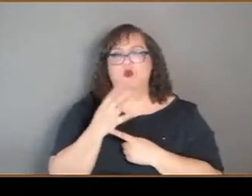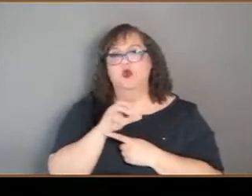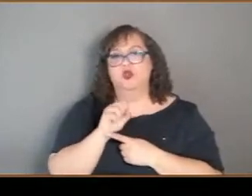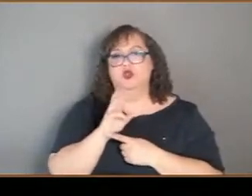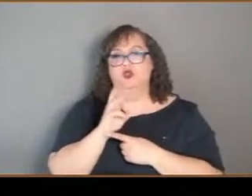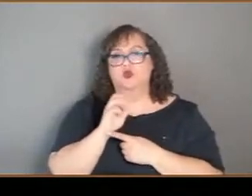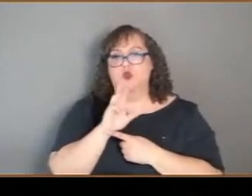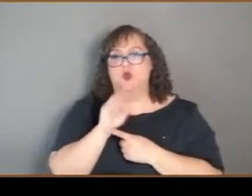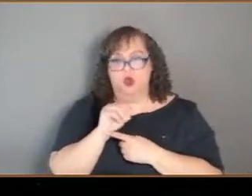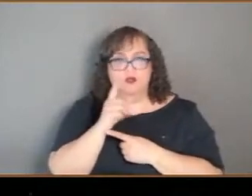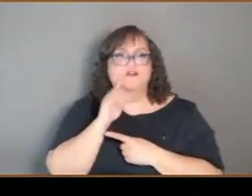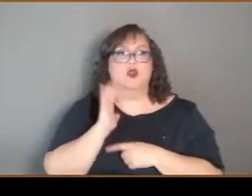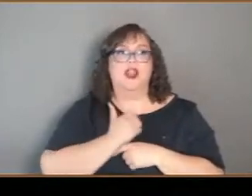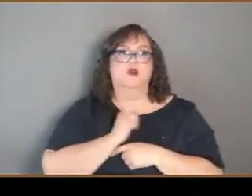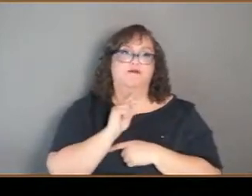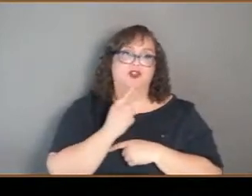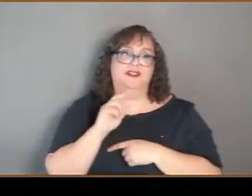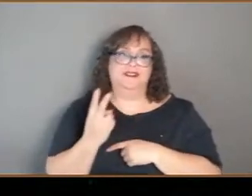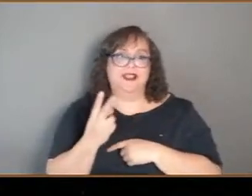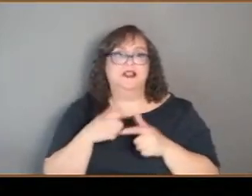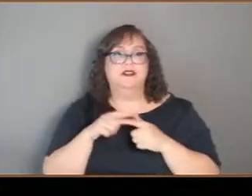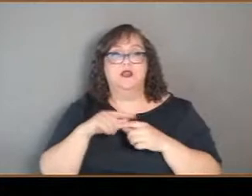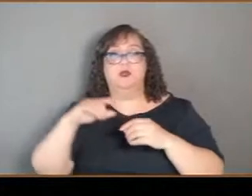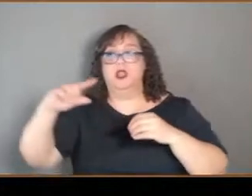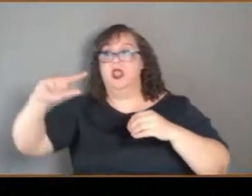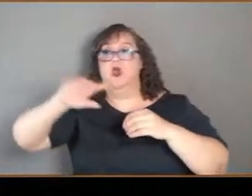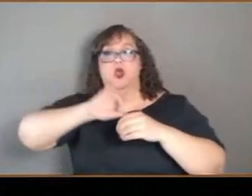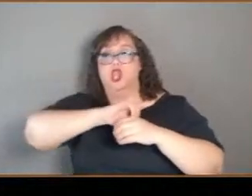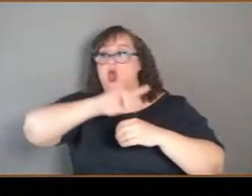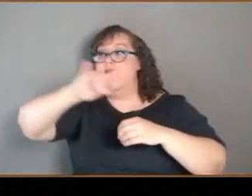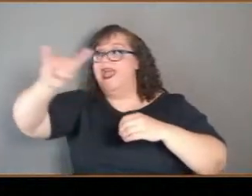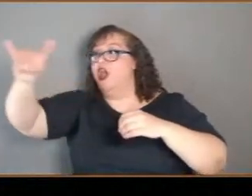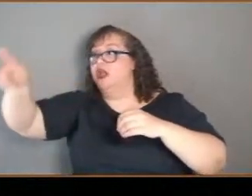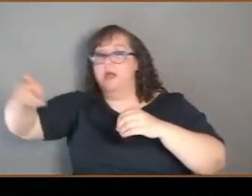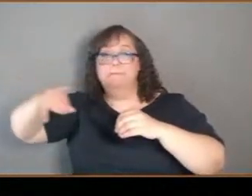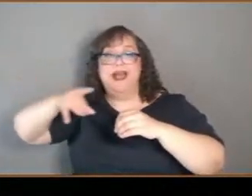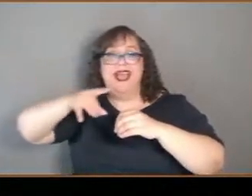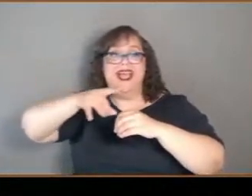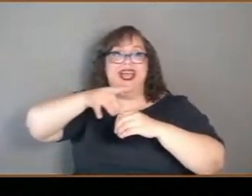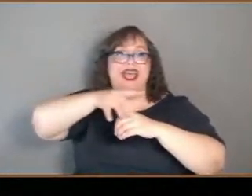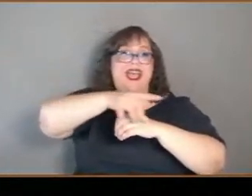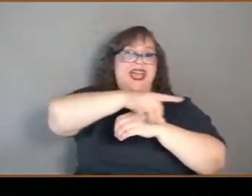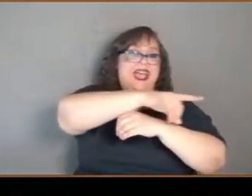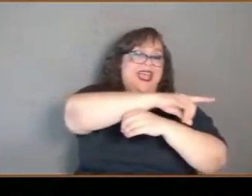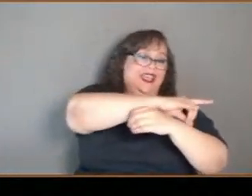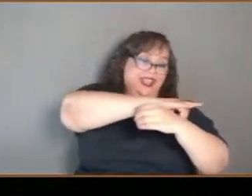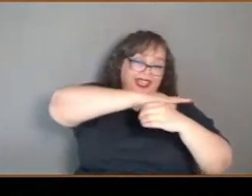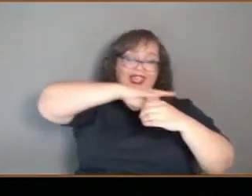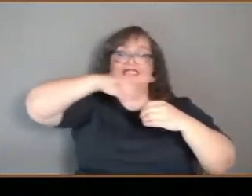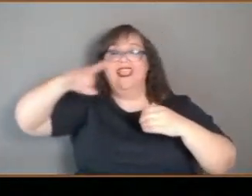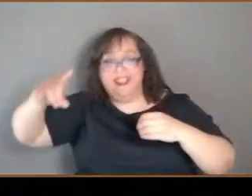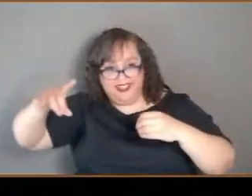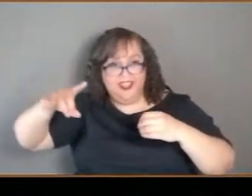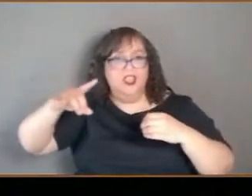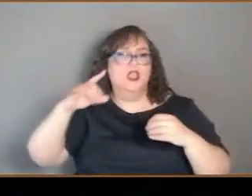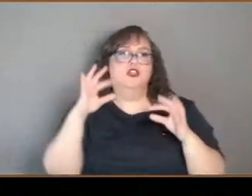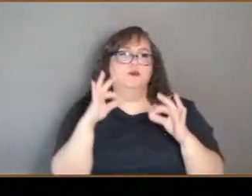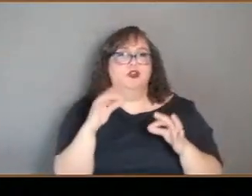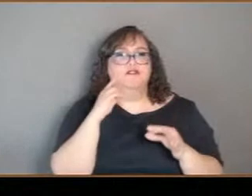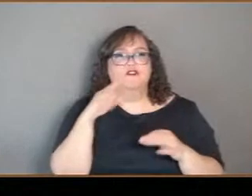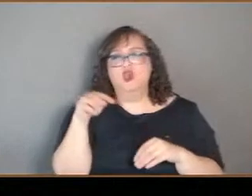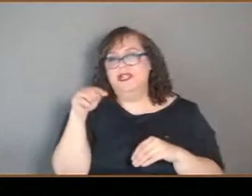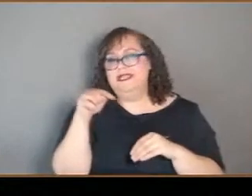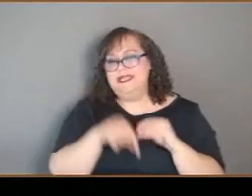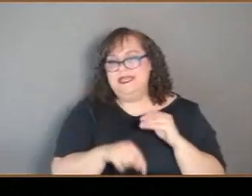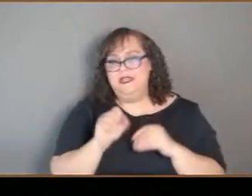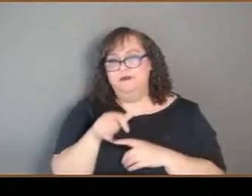do another Earth gravity assist, which is actually great for a deep space mission because we're going to be able to spend that time downlinking all our data. It